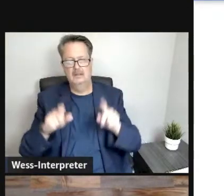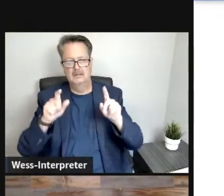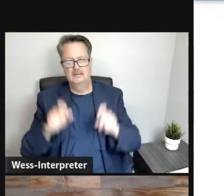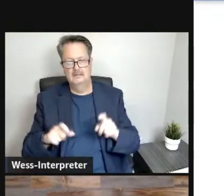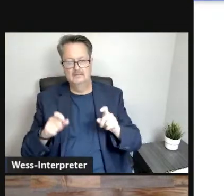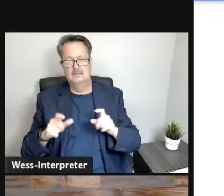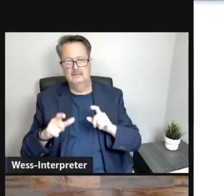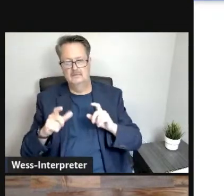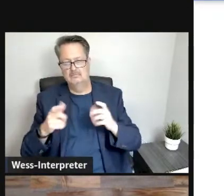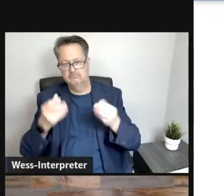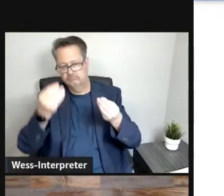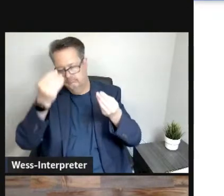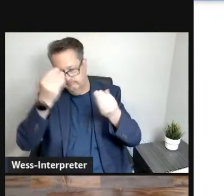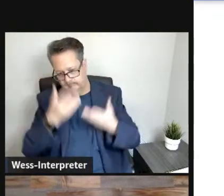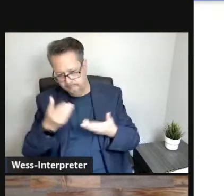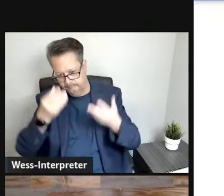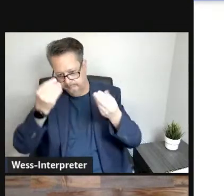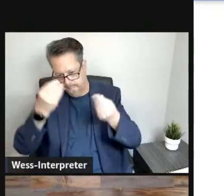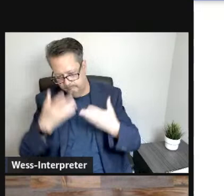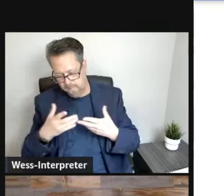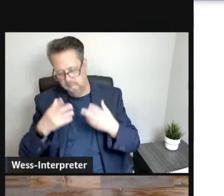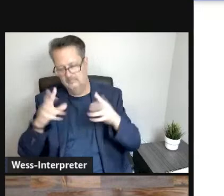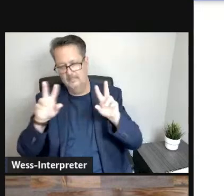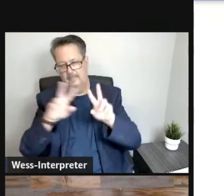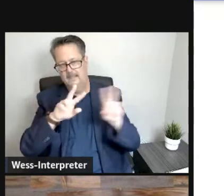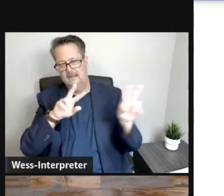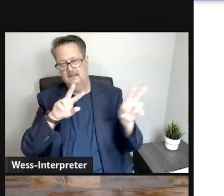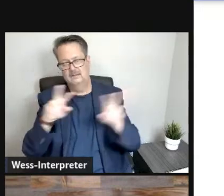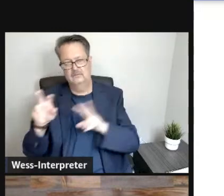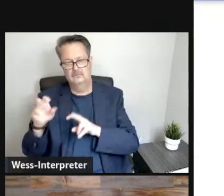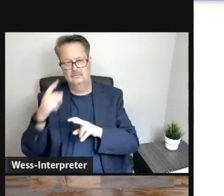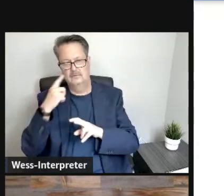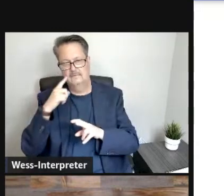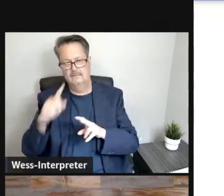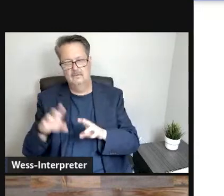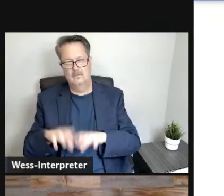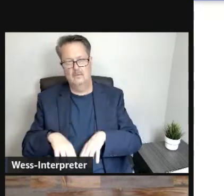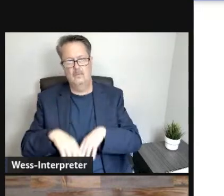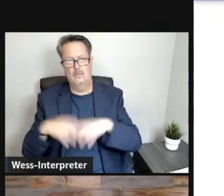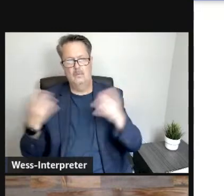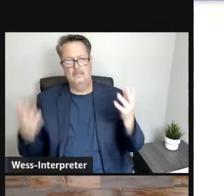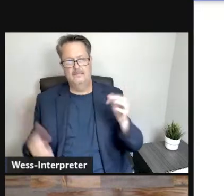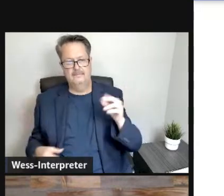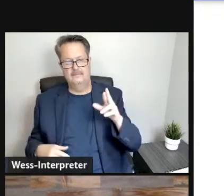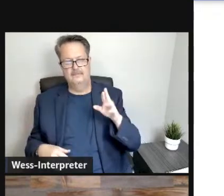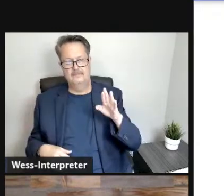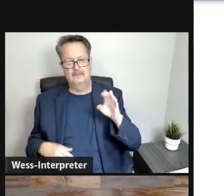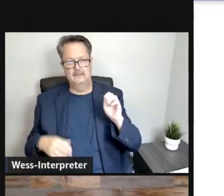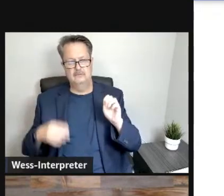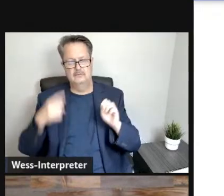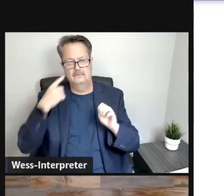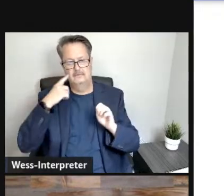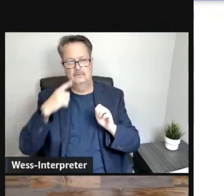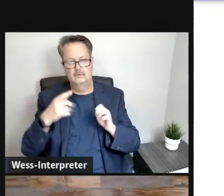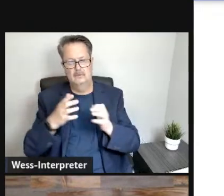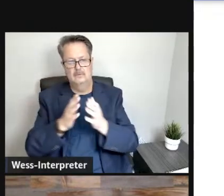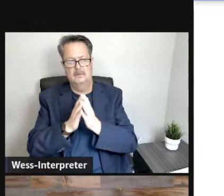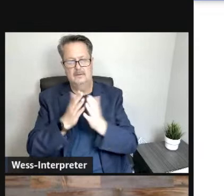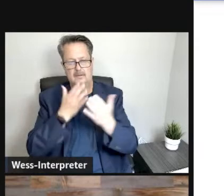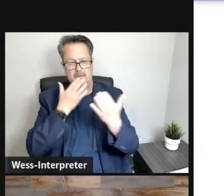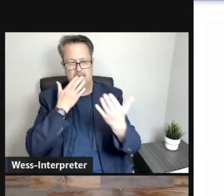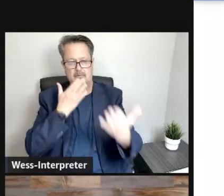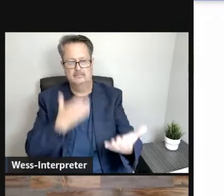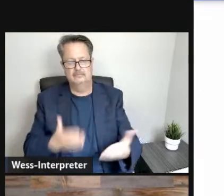communicate with us on the issue side or open feature for requests. Thank you.